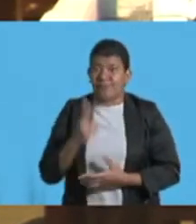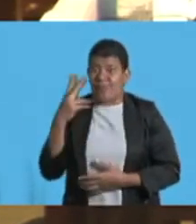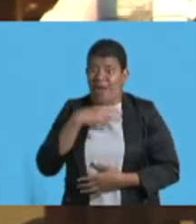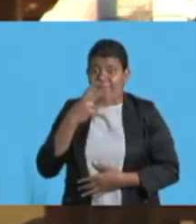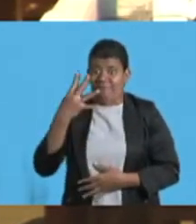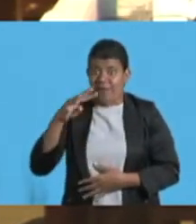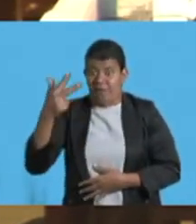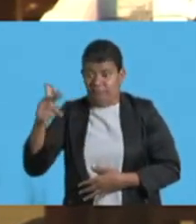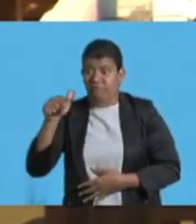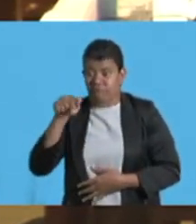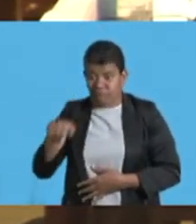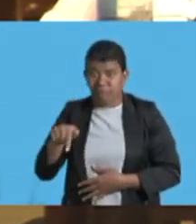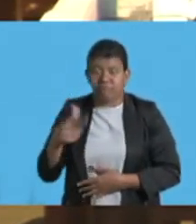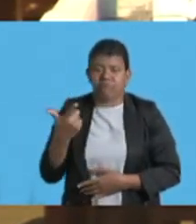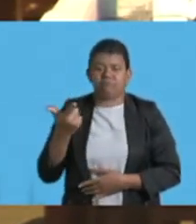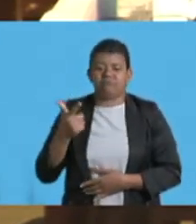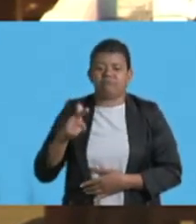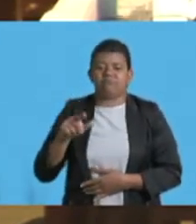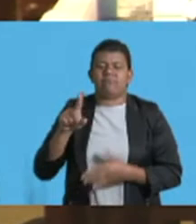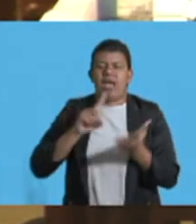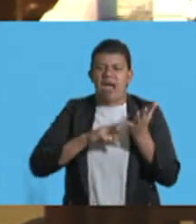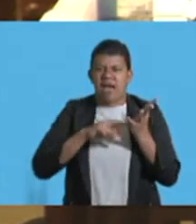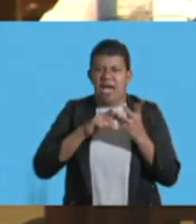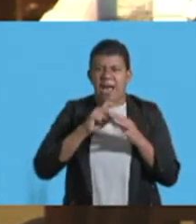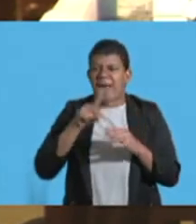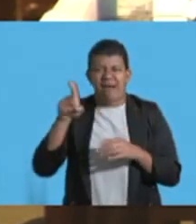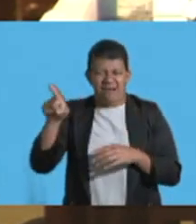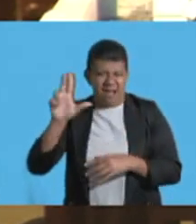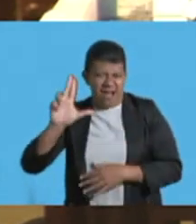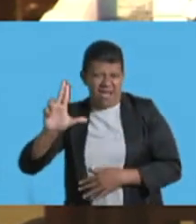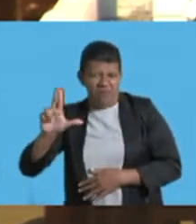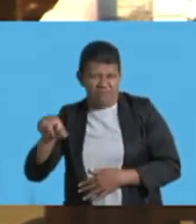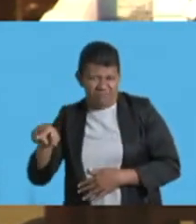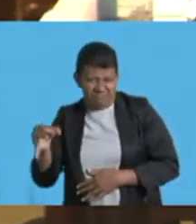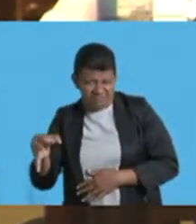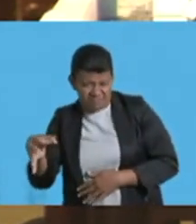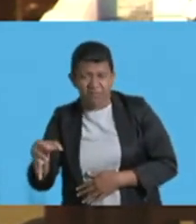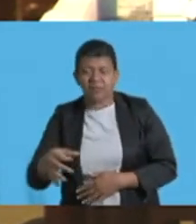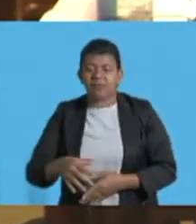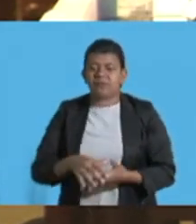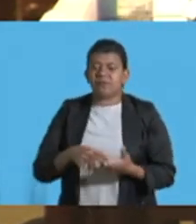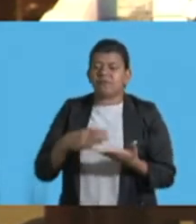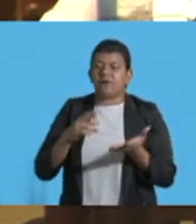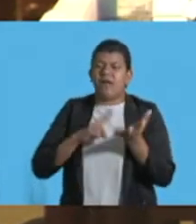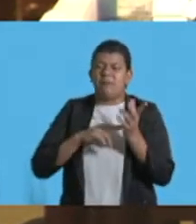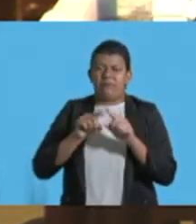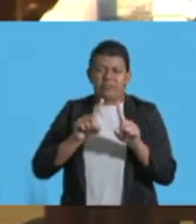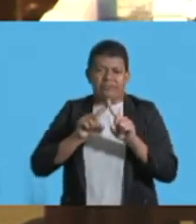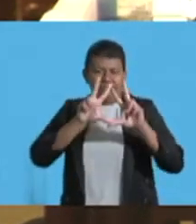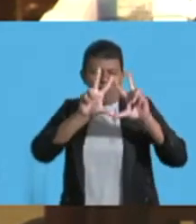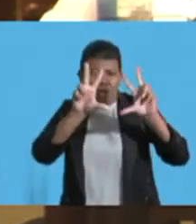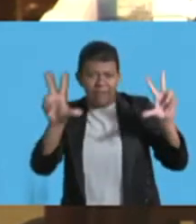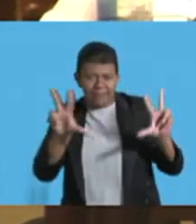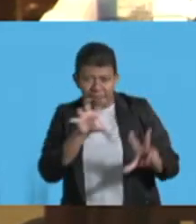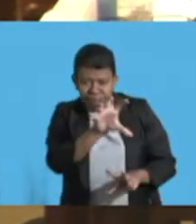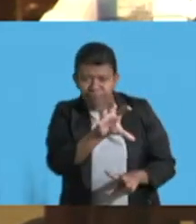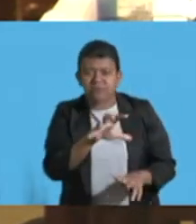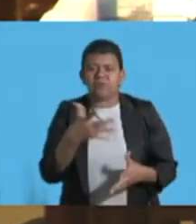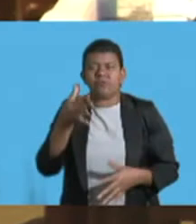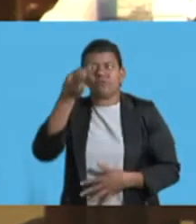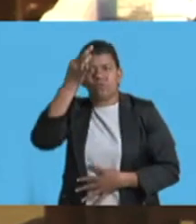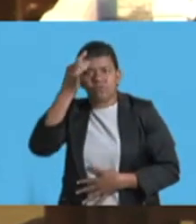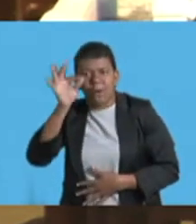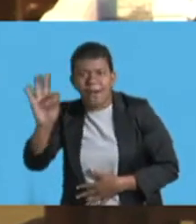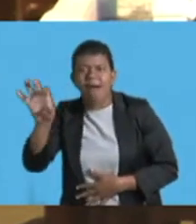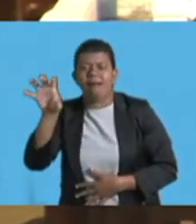with 266, Nambuwalu with 426, and Rotuma with 180. This includes the daily